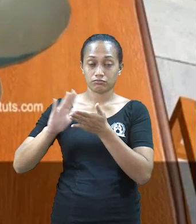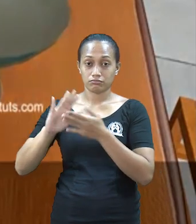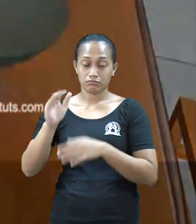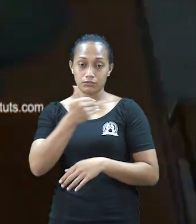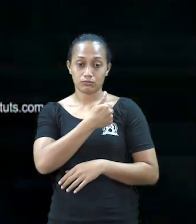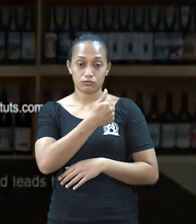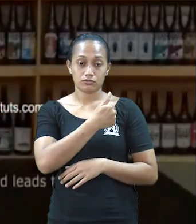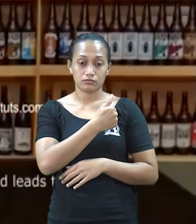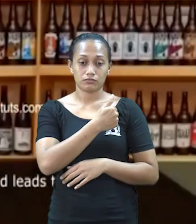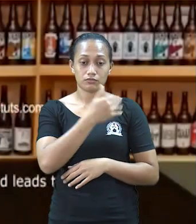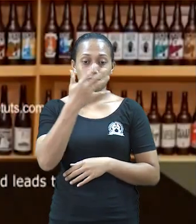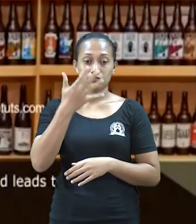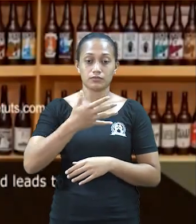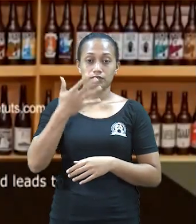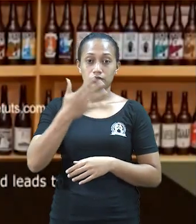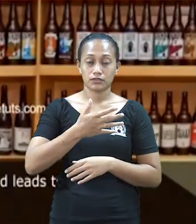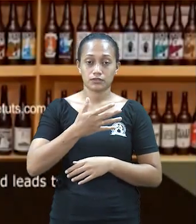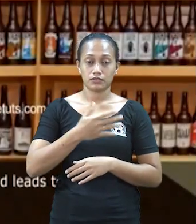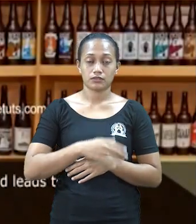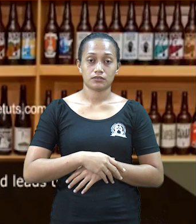morning. 15.